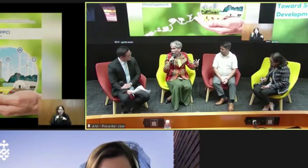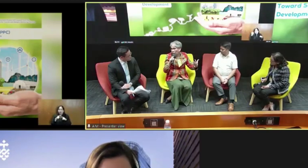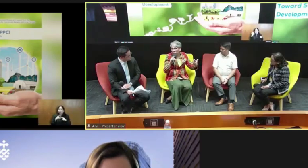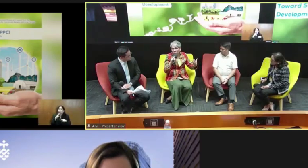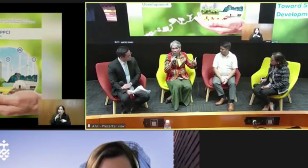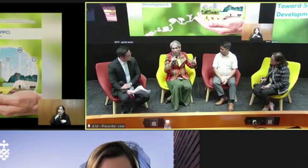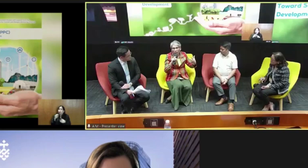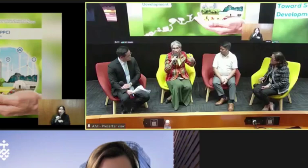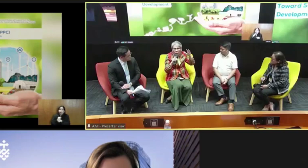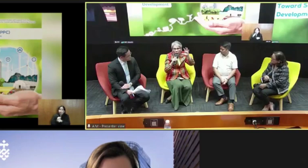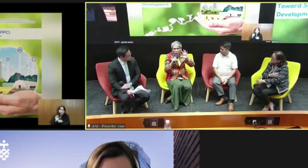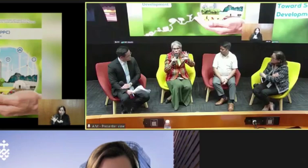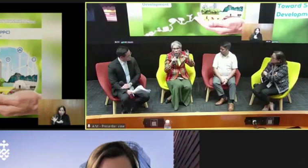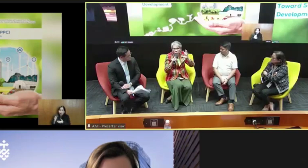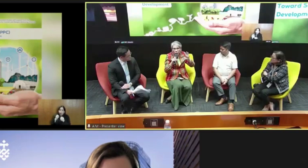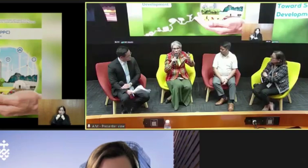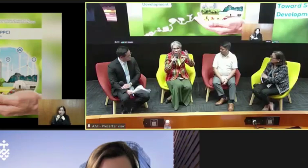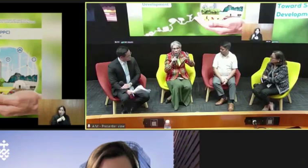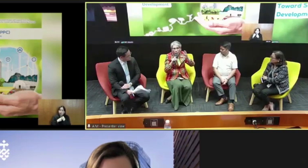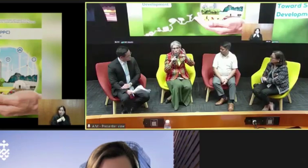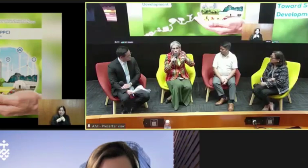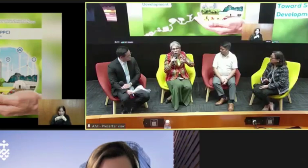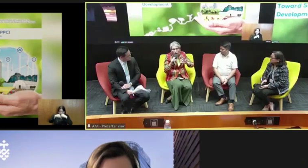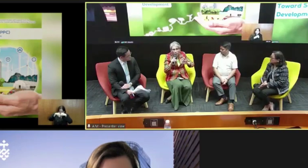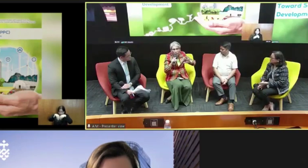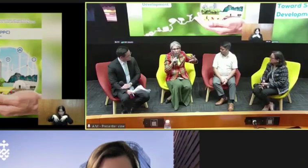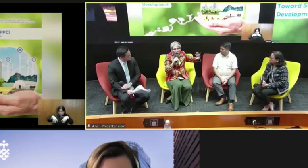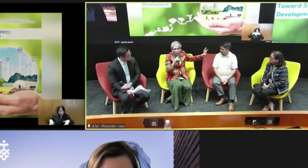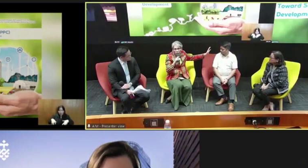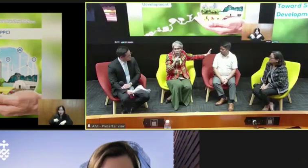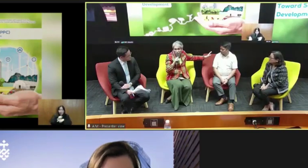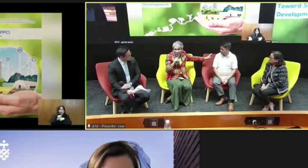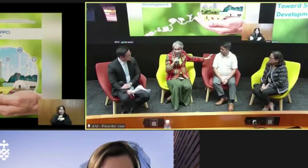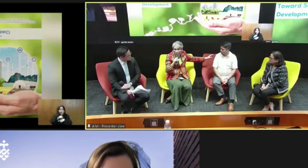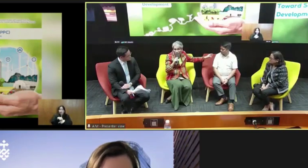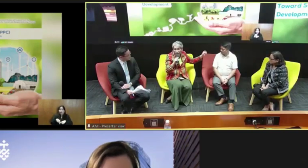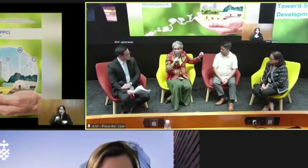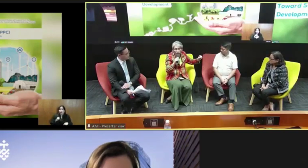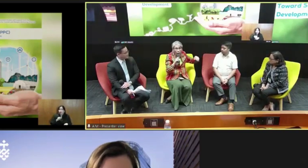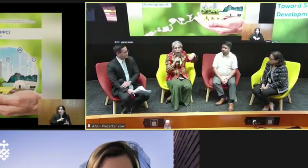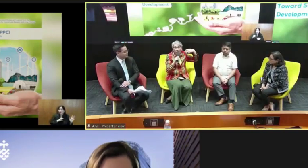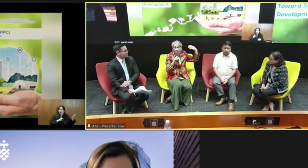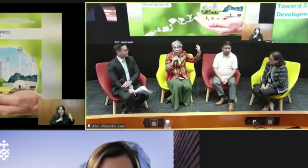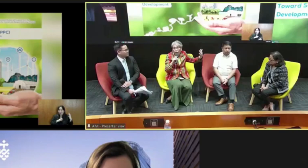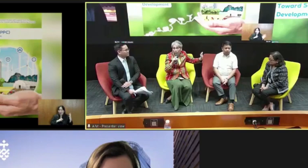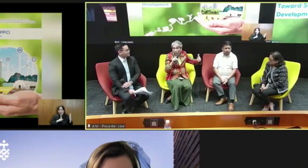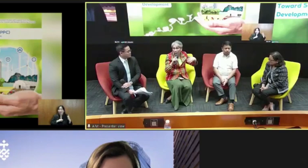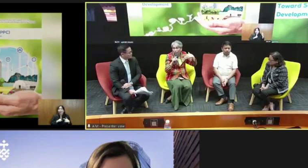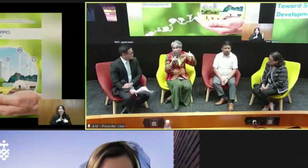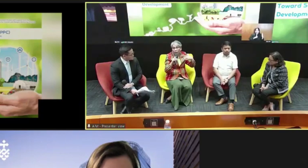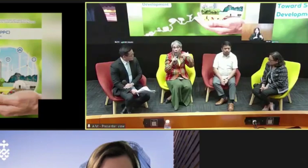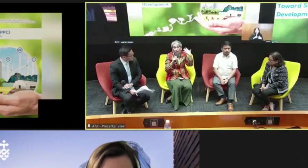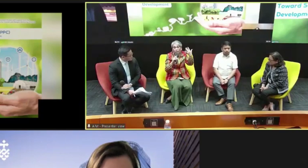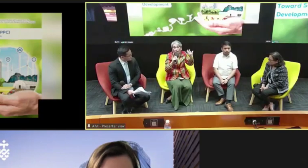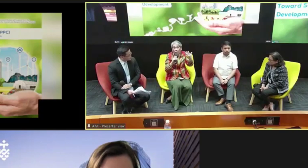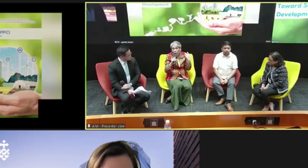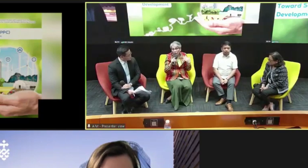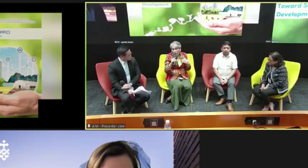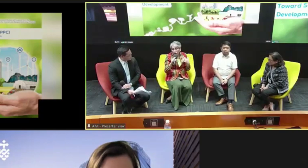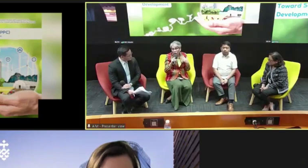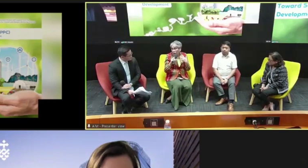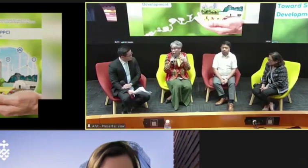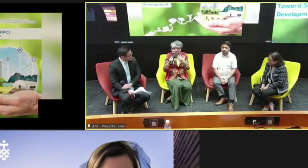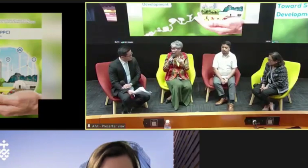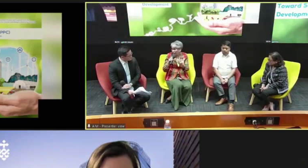washing of towels. They do not translate it to training to the staff. And so even if there is a